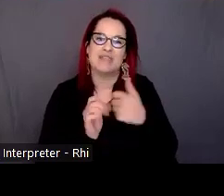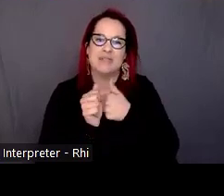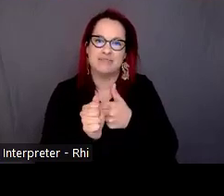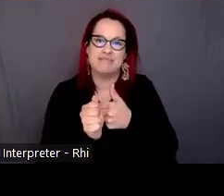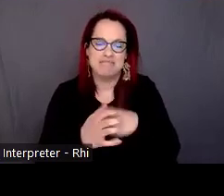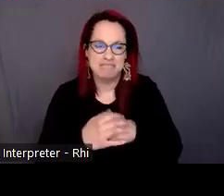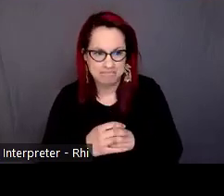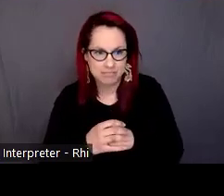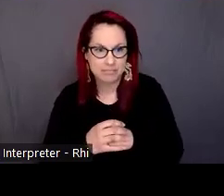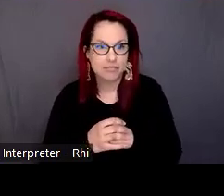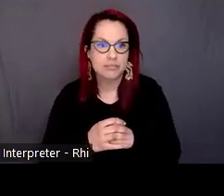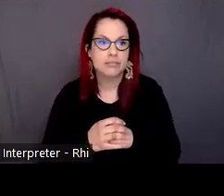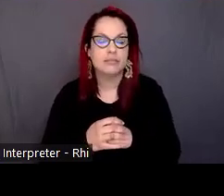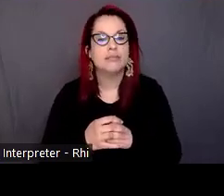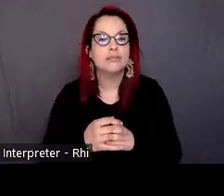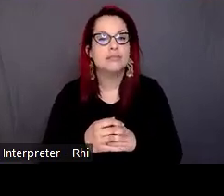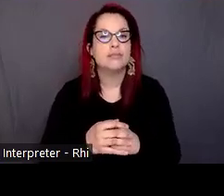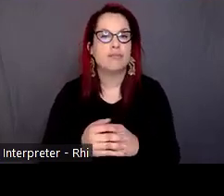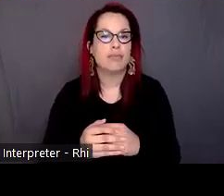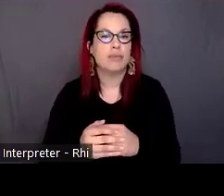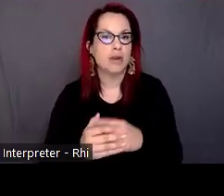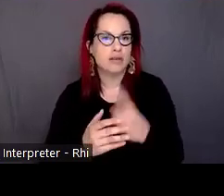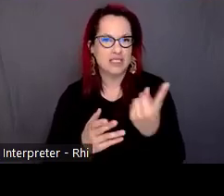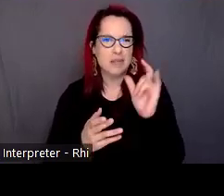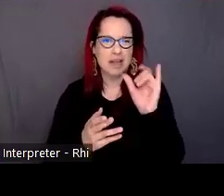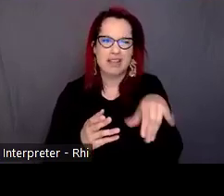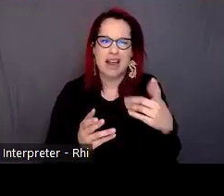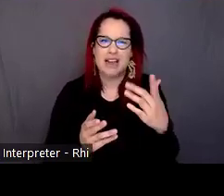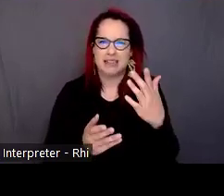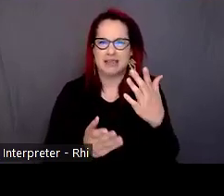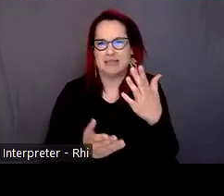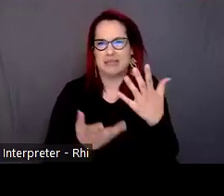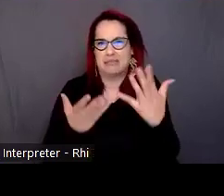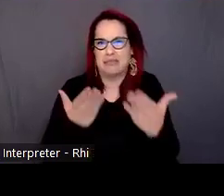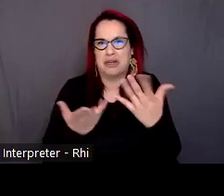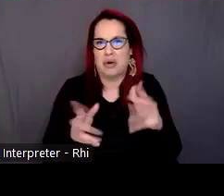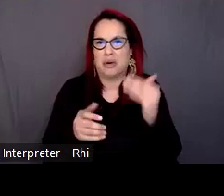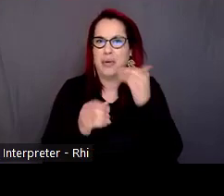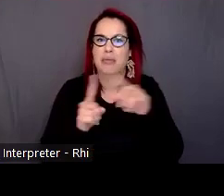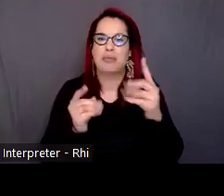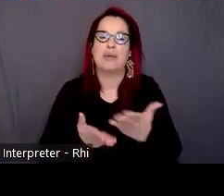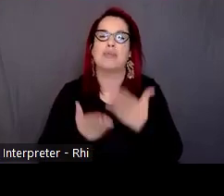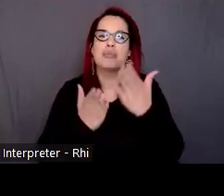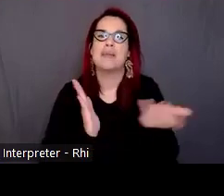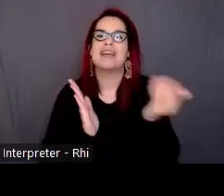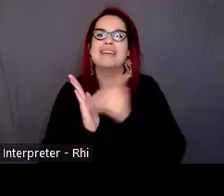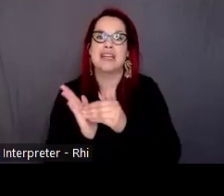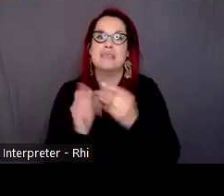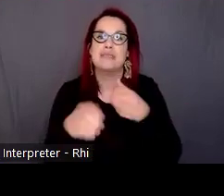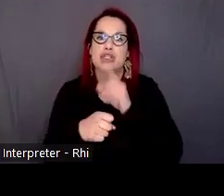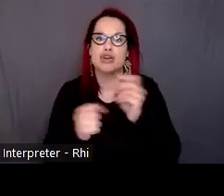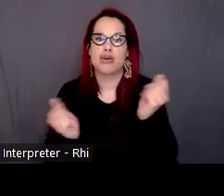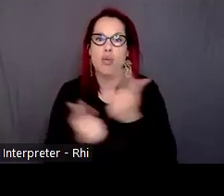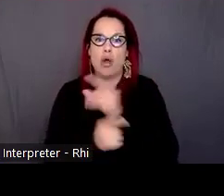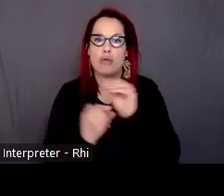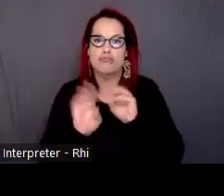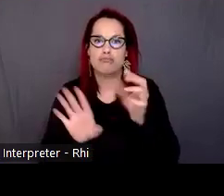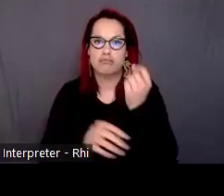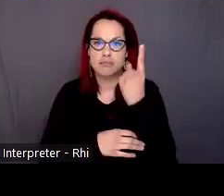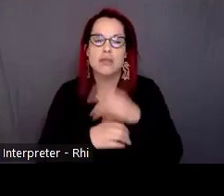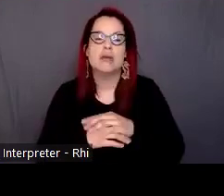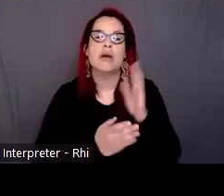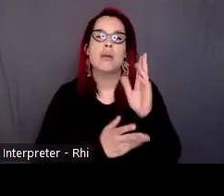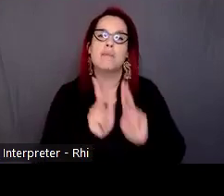And this is something Mike addressed, but we want to really bring it up again so everyone is clear on this. There were some people were asking, well, it sounds